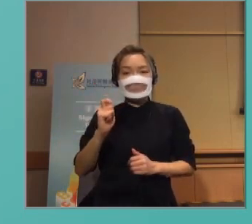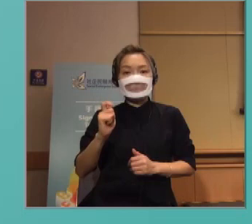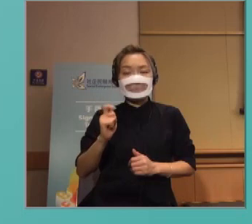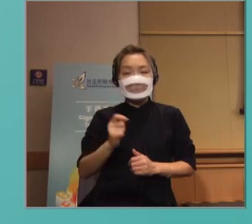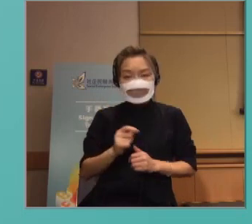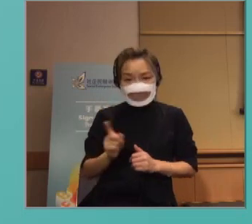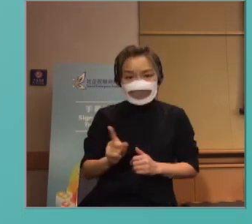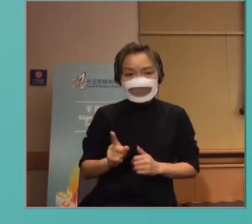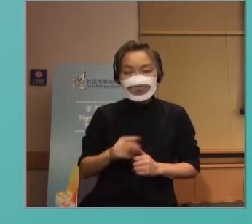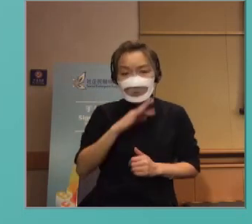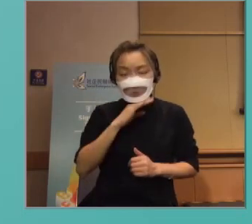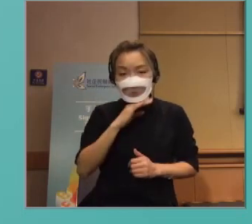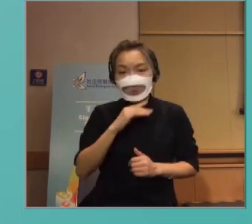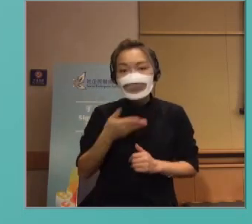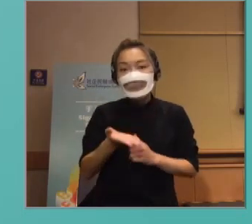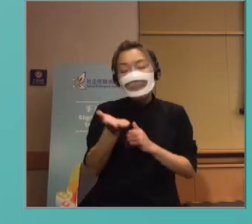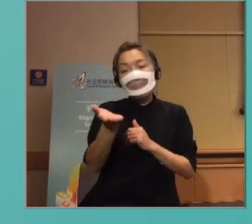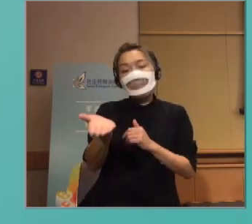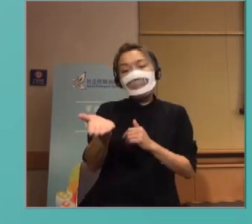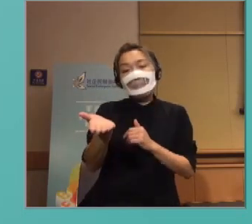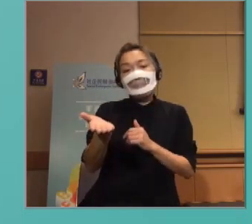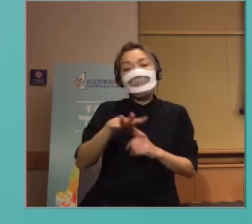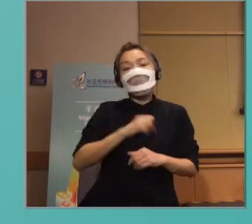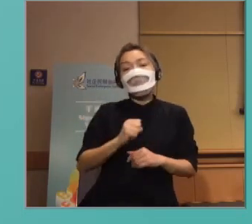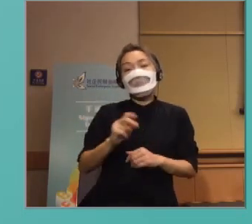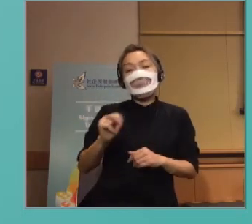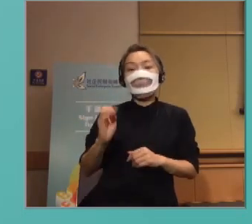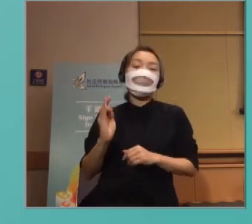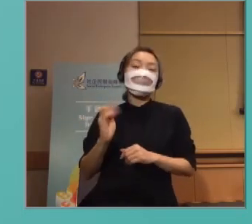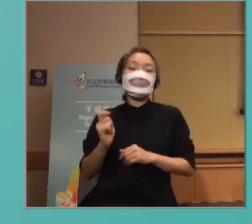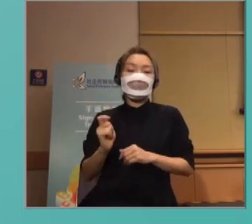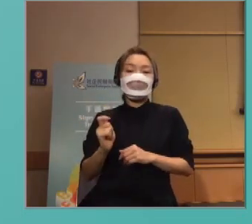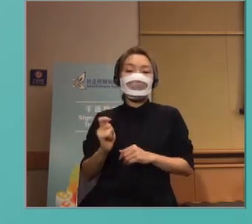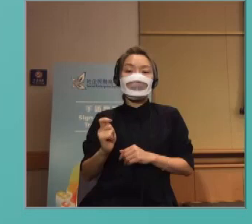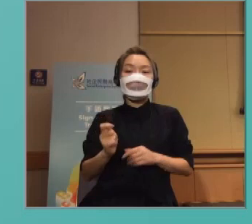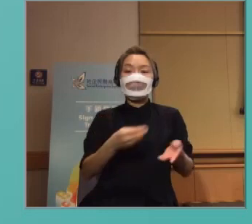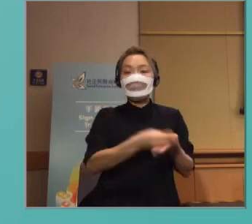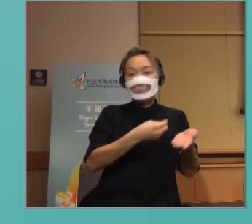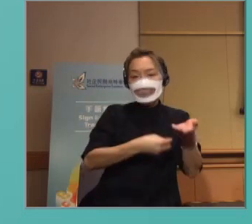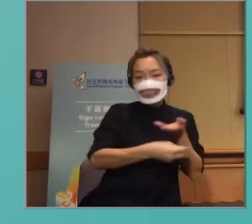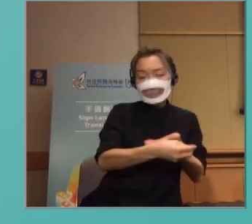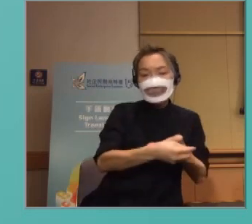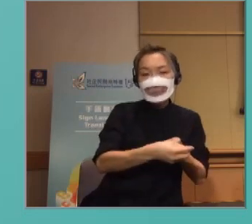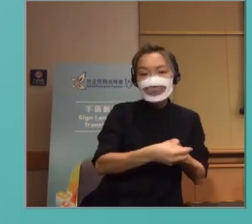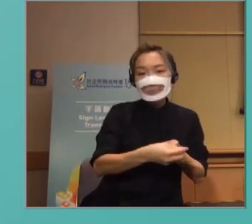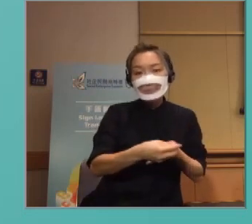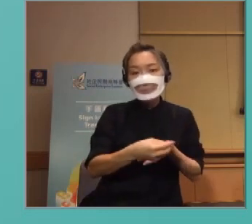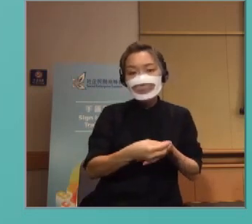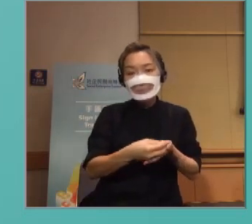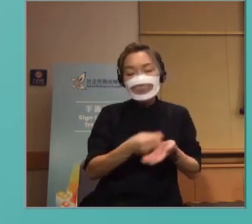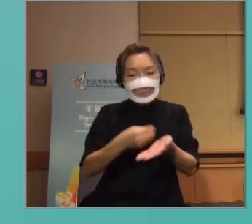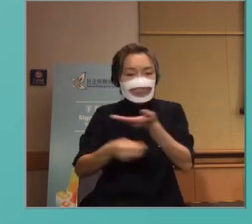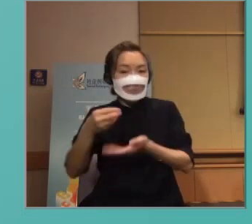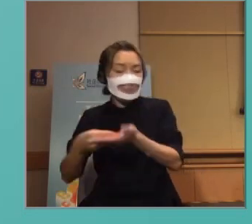a transaction instead of selling NFT as an NFT by itself, that is where you basically get regulatory approval